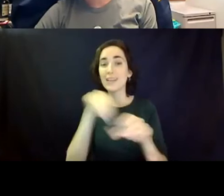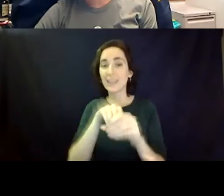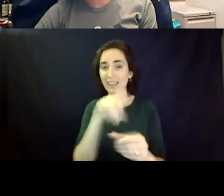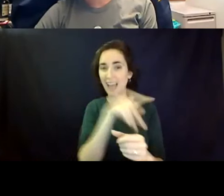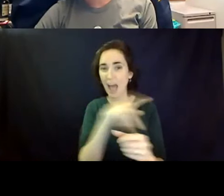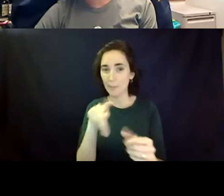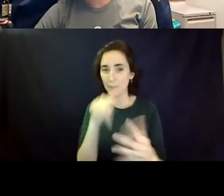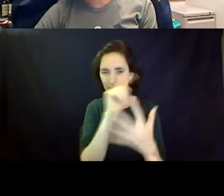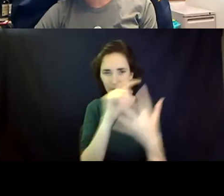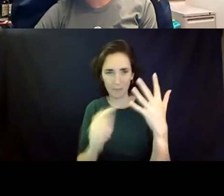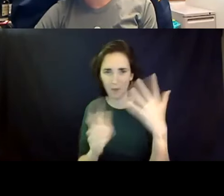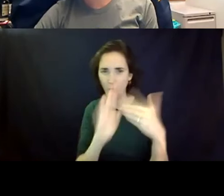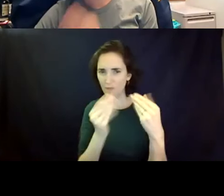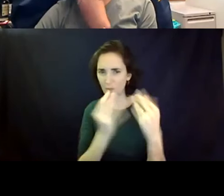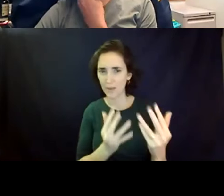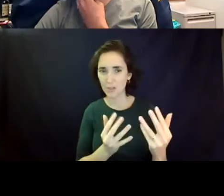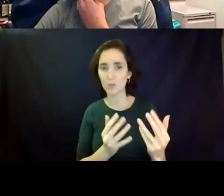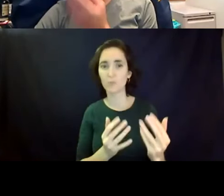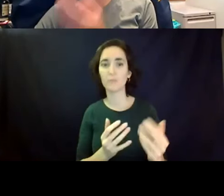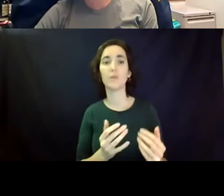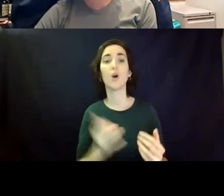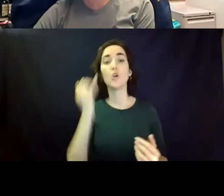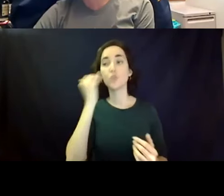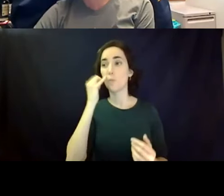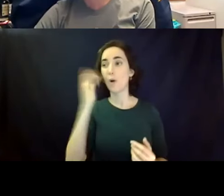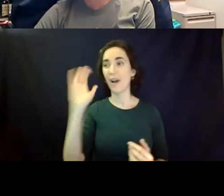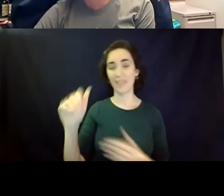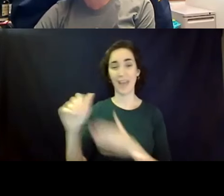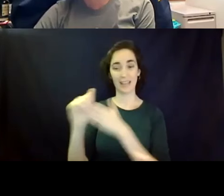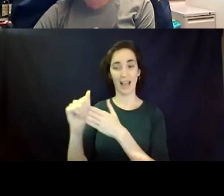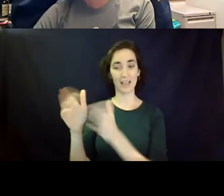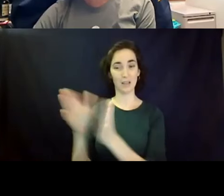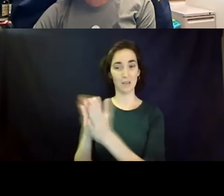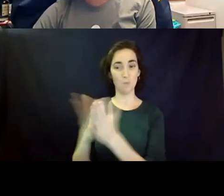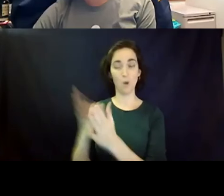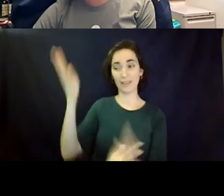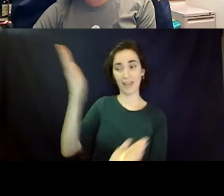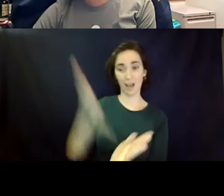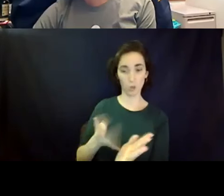you want to download that, that would probably be a good idea.